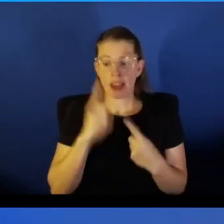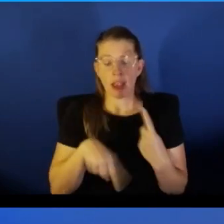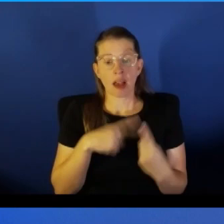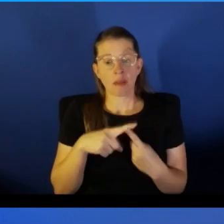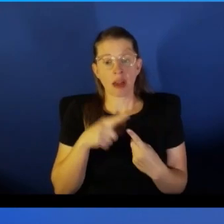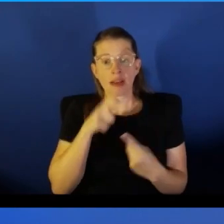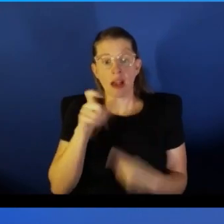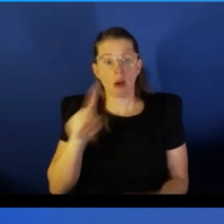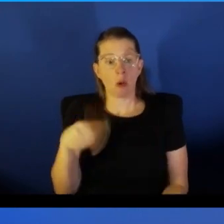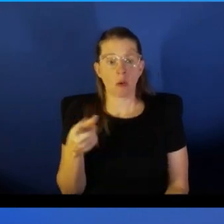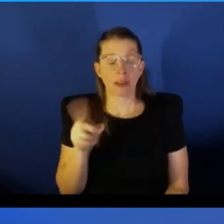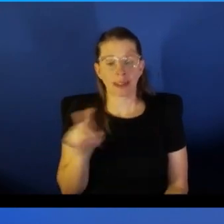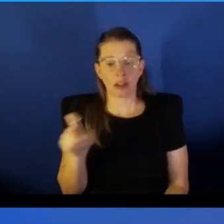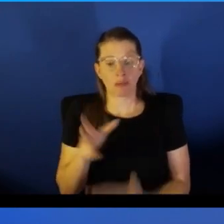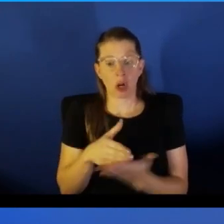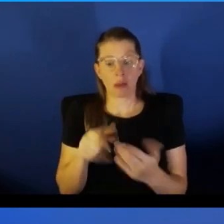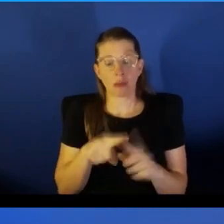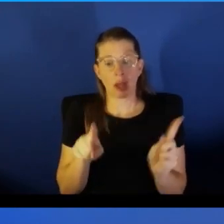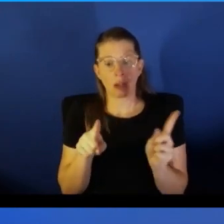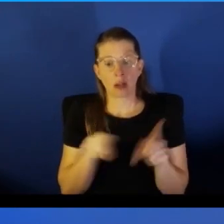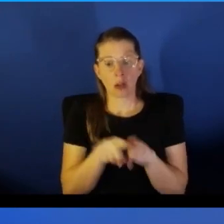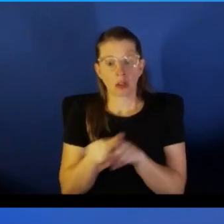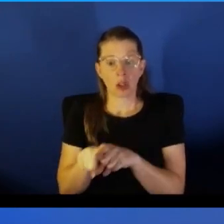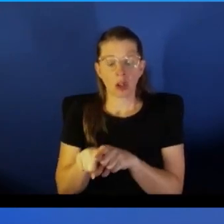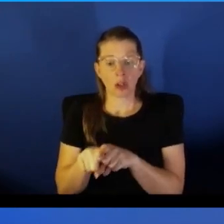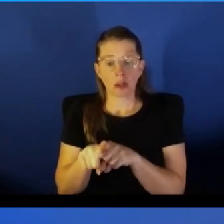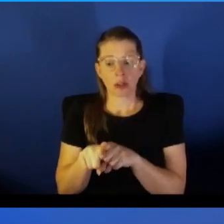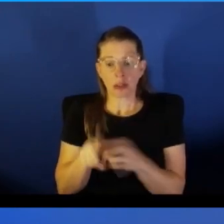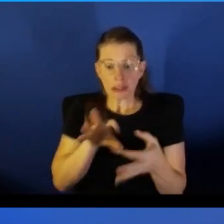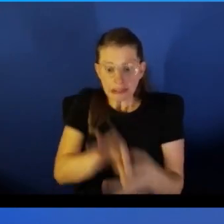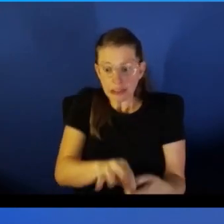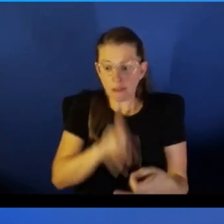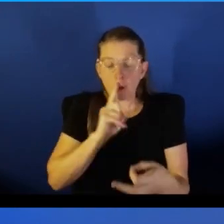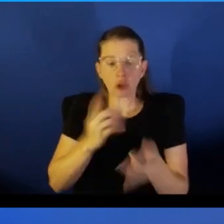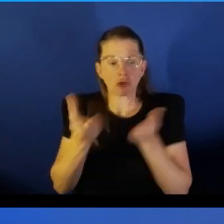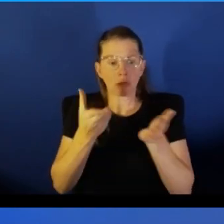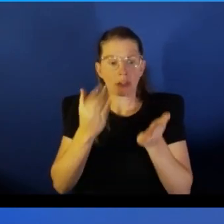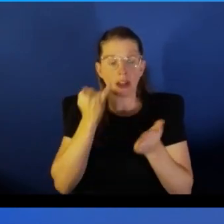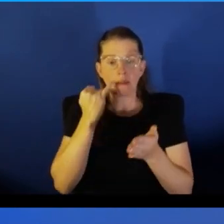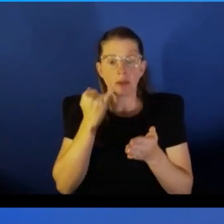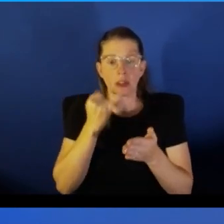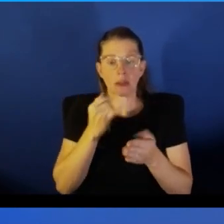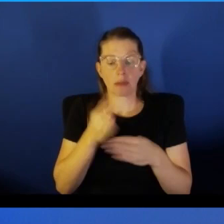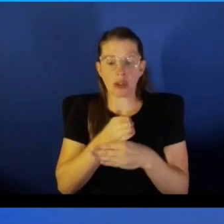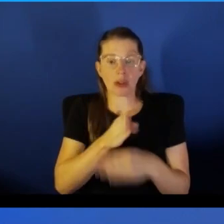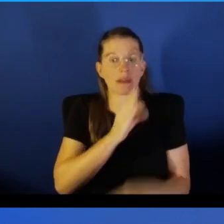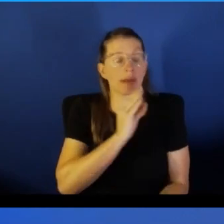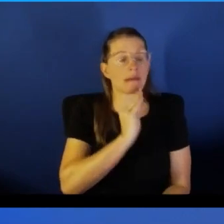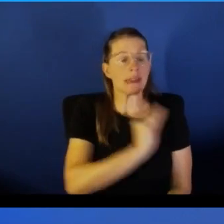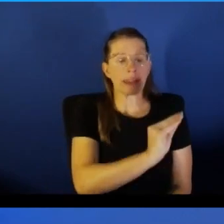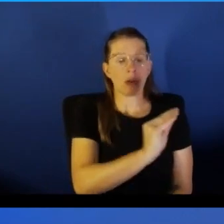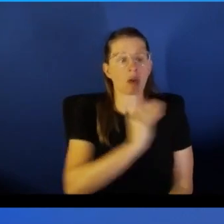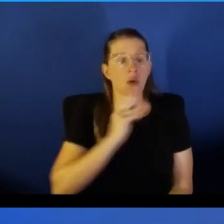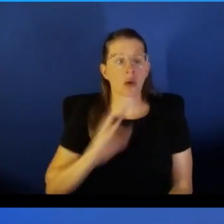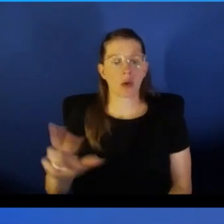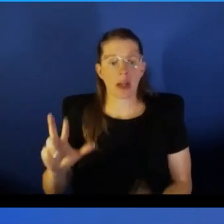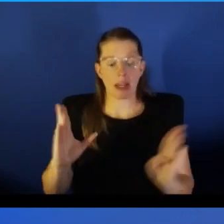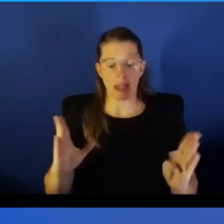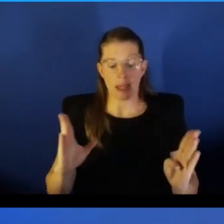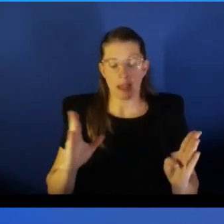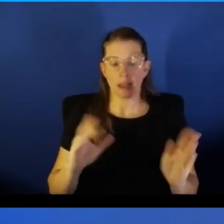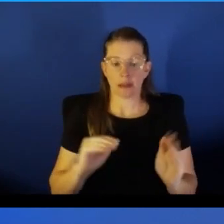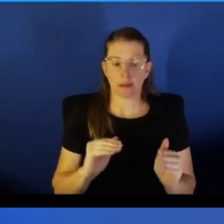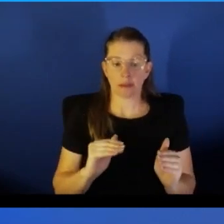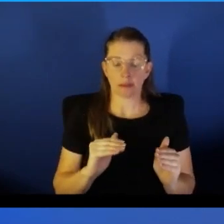diagnosis piece, but how, where to get connected for services if they're between 0 and 3, talking to infant and toddler